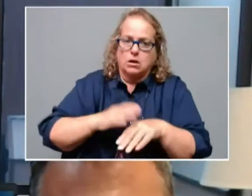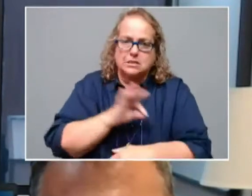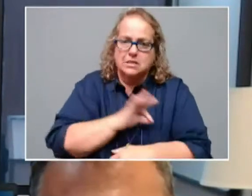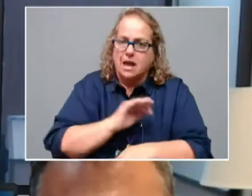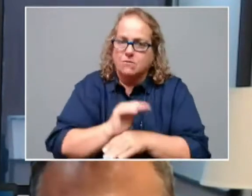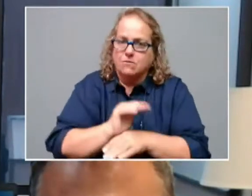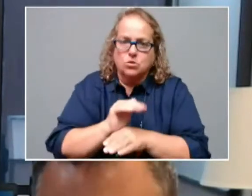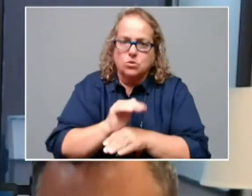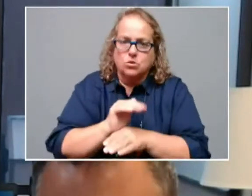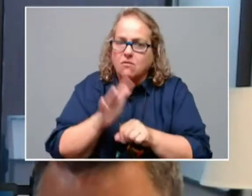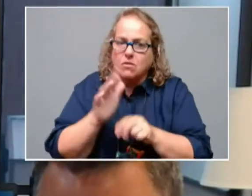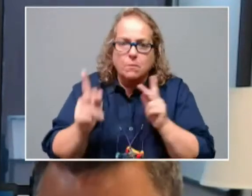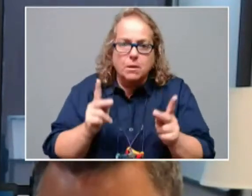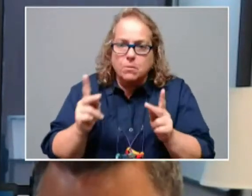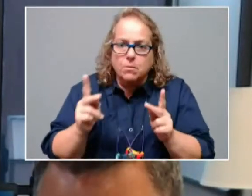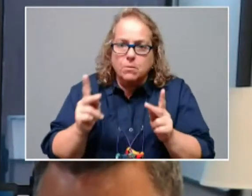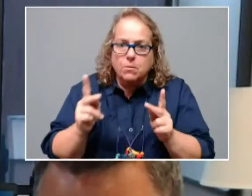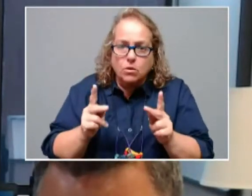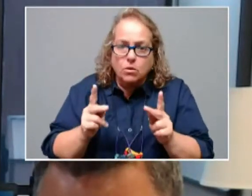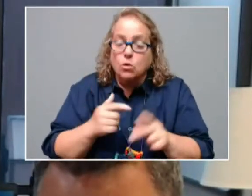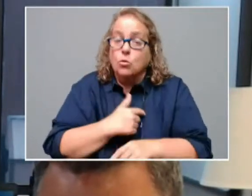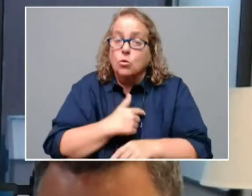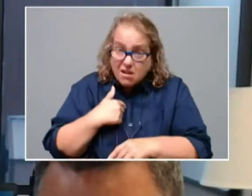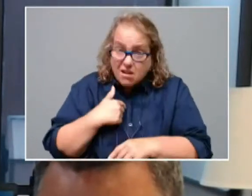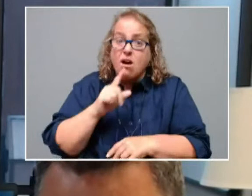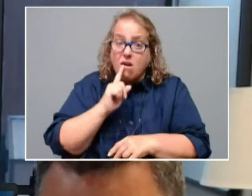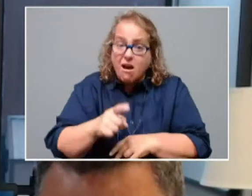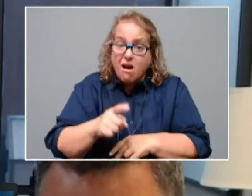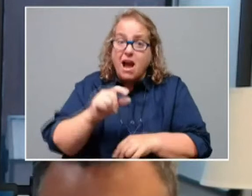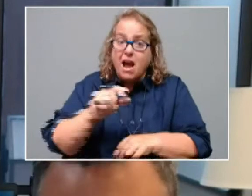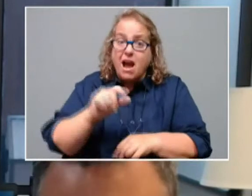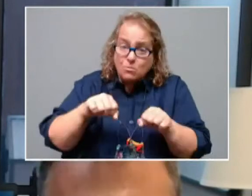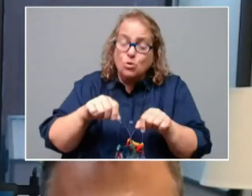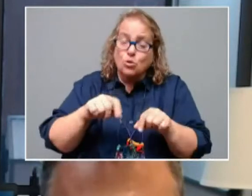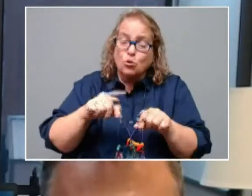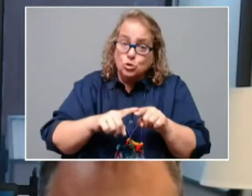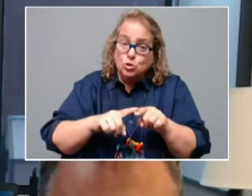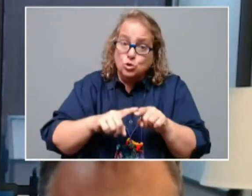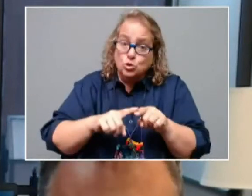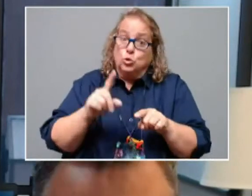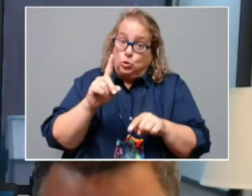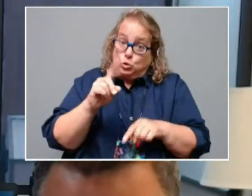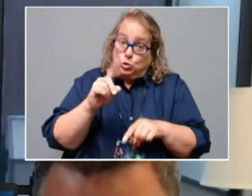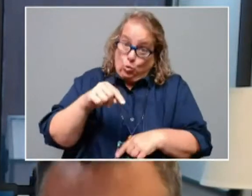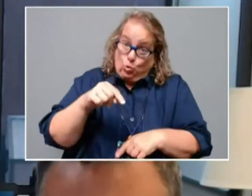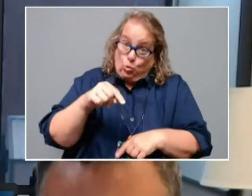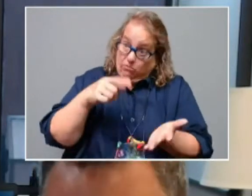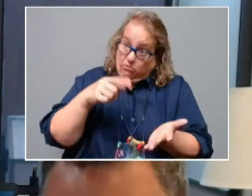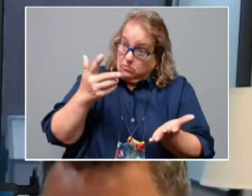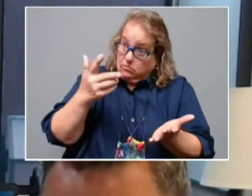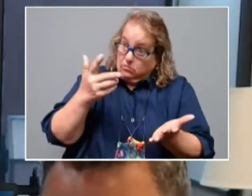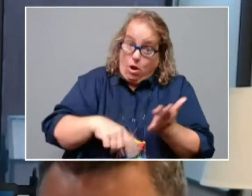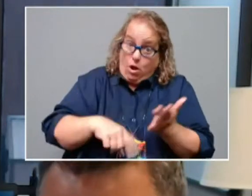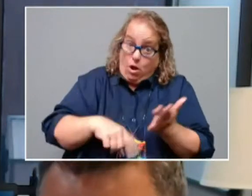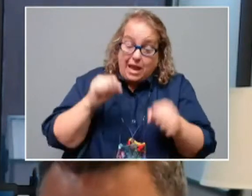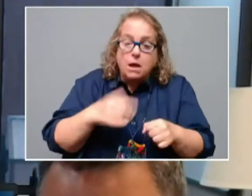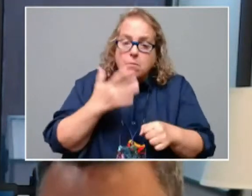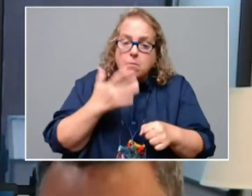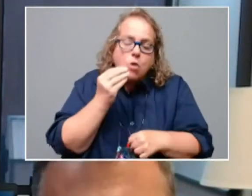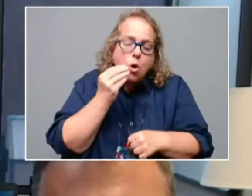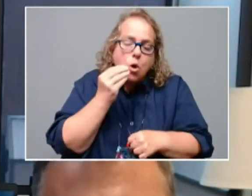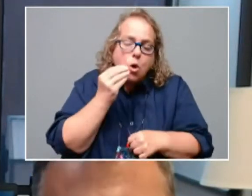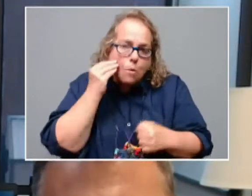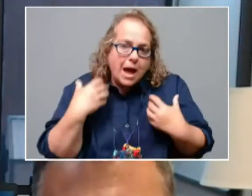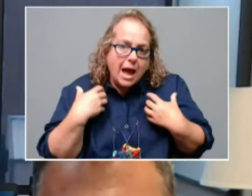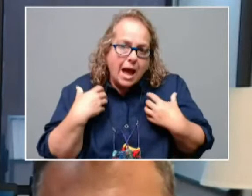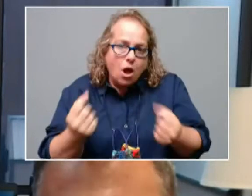We are able to currently pull this off because of an incredibly dedicated home health team that is managing